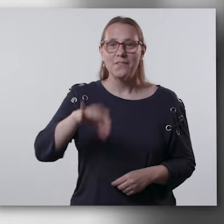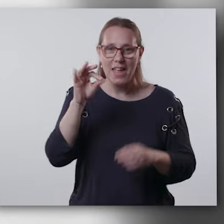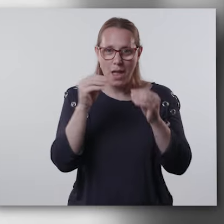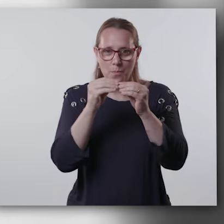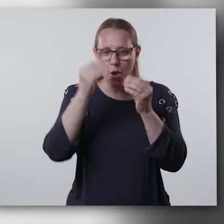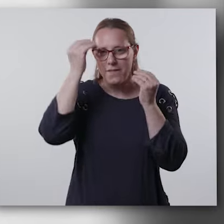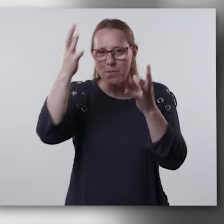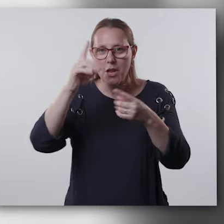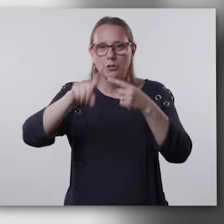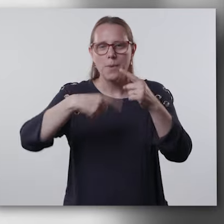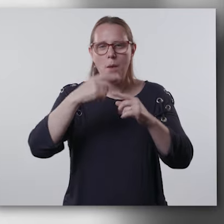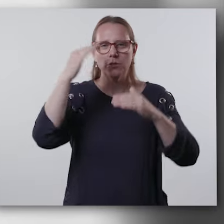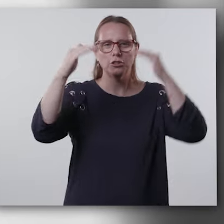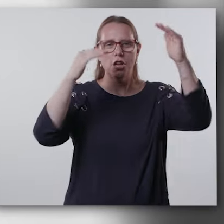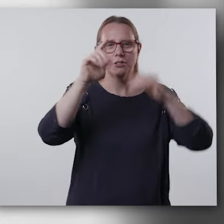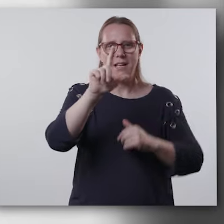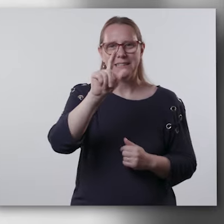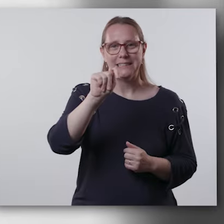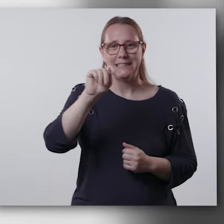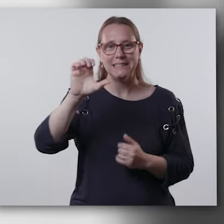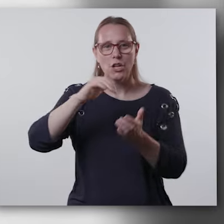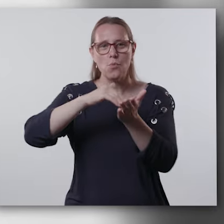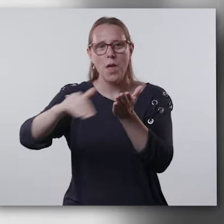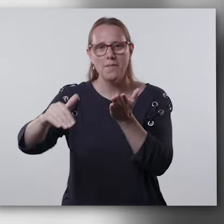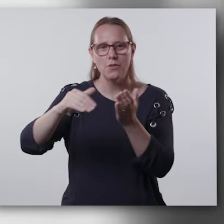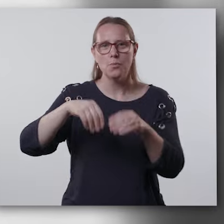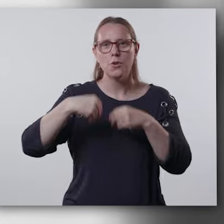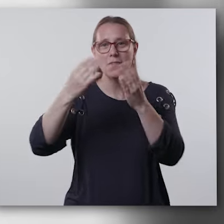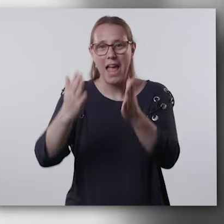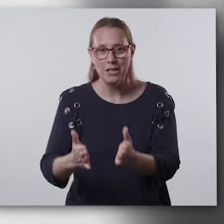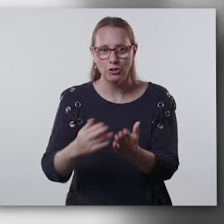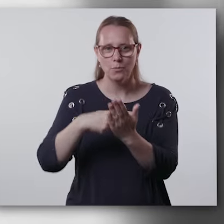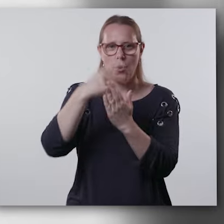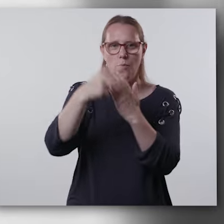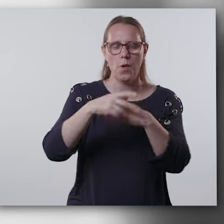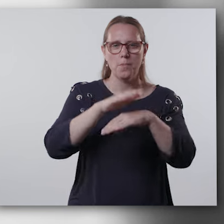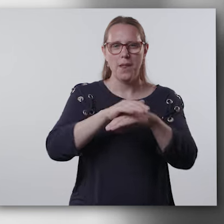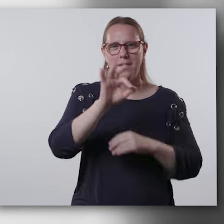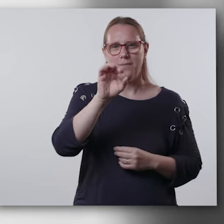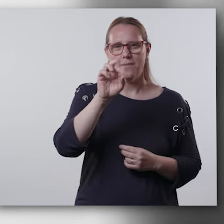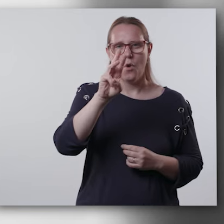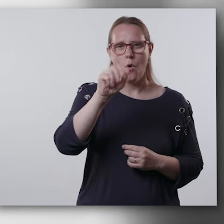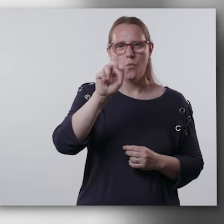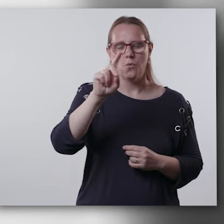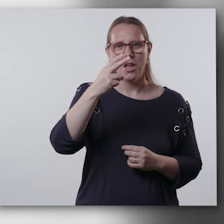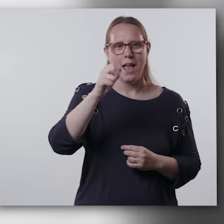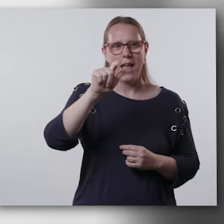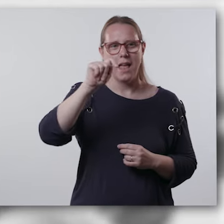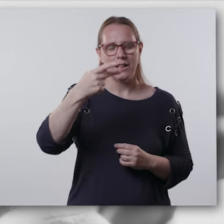Find more information about the Adult LTC Waiver Providers Program in the Forward Health portal.